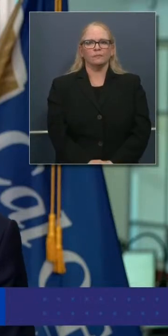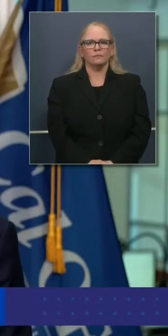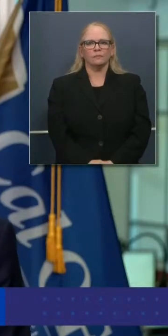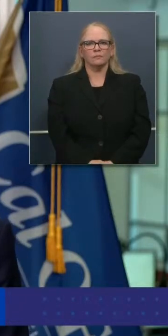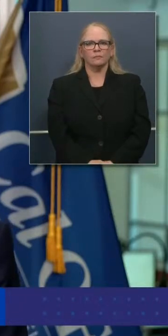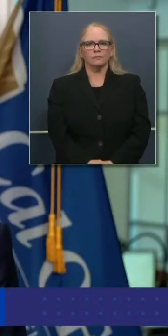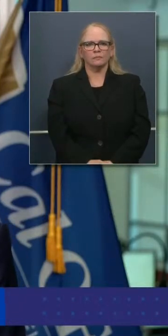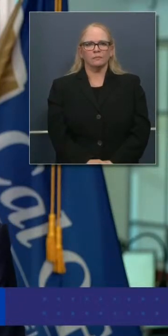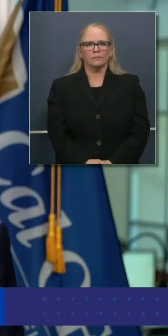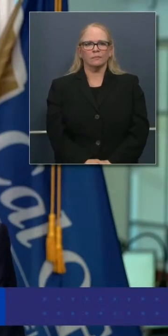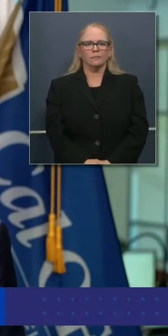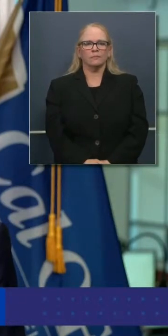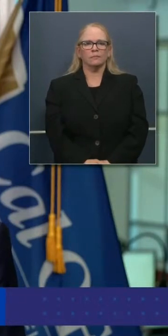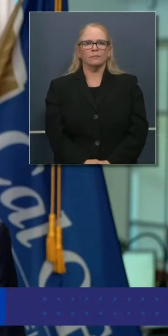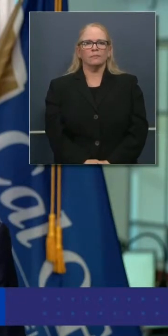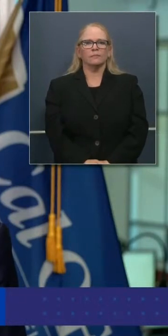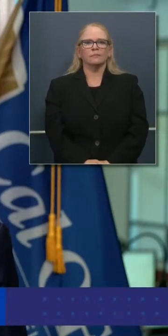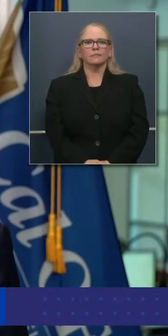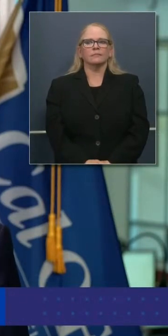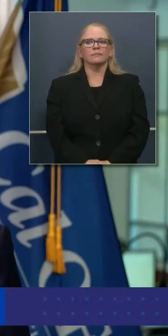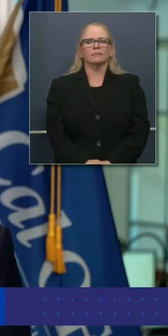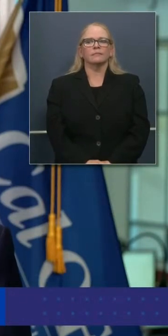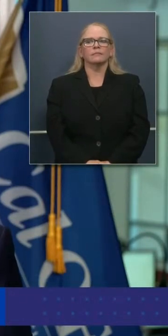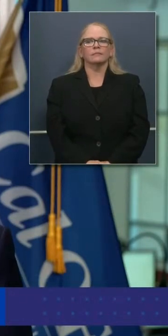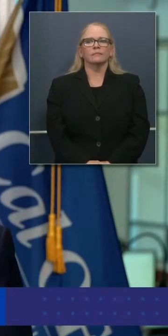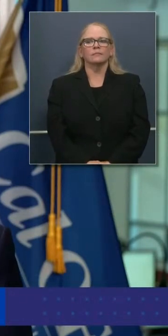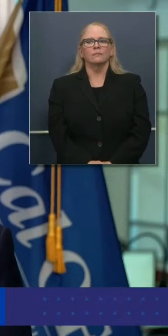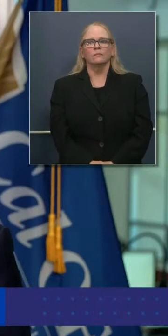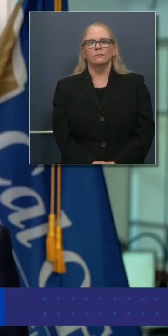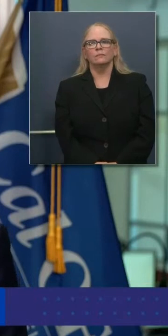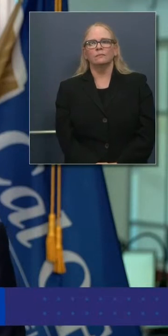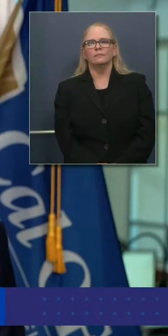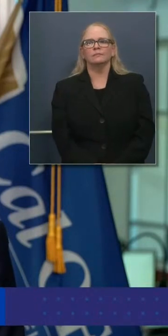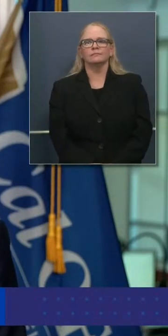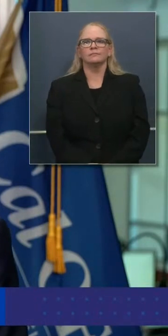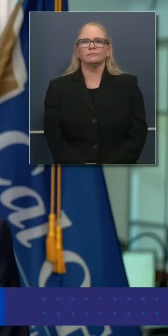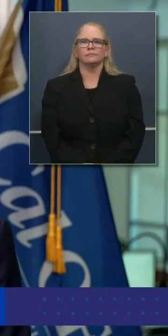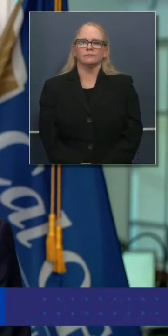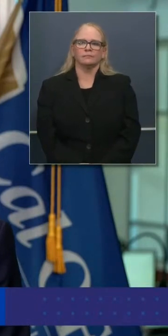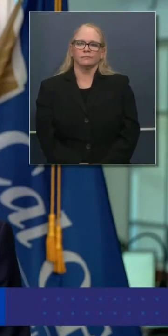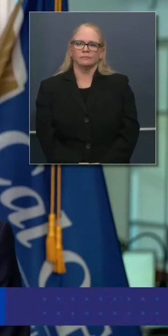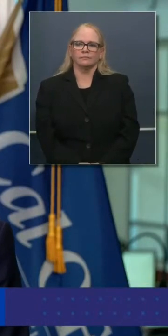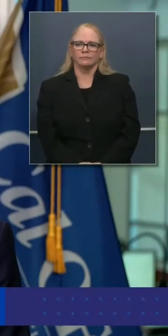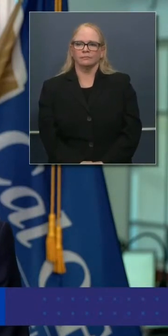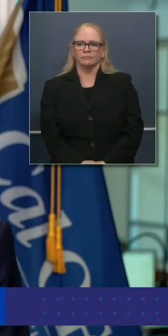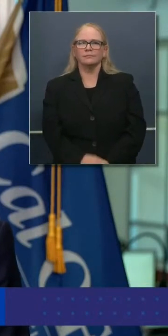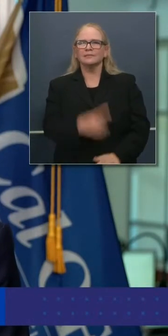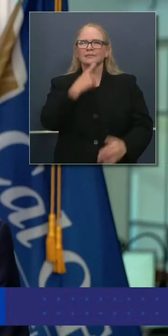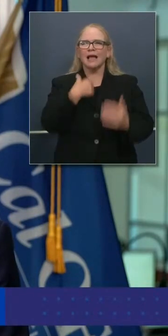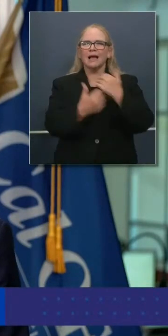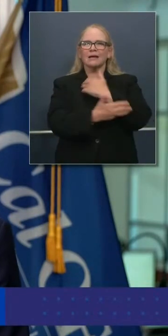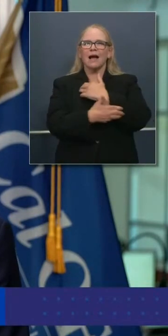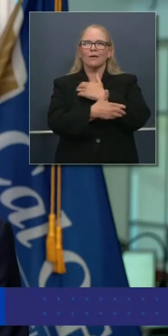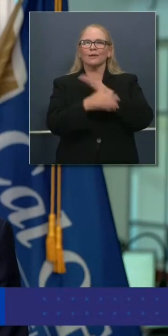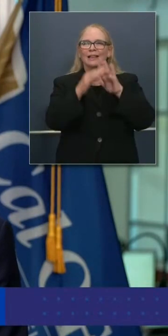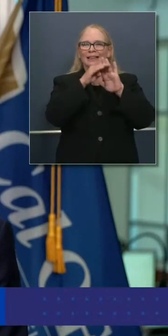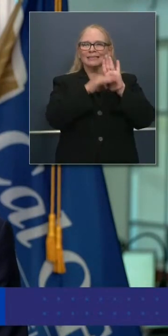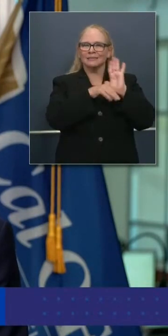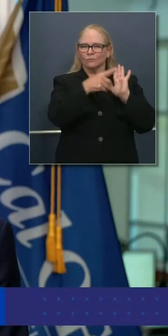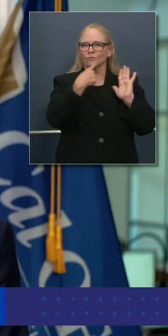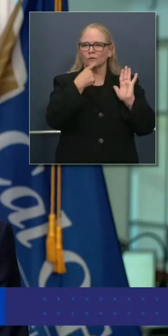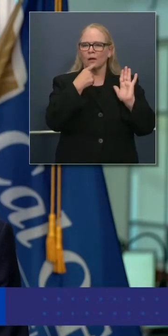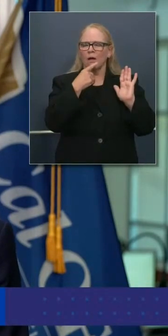Hi, I'm wondering about the county monitoring list and how this will affect that and when the county monitoring list will